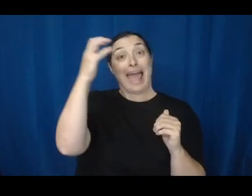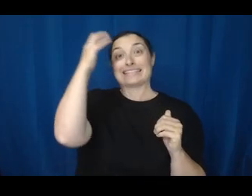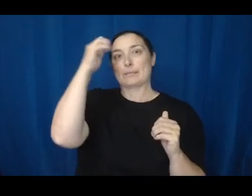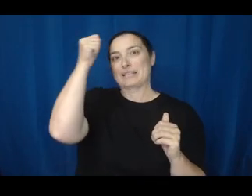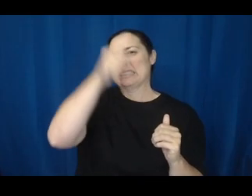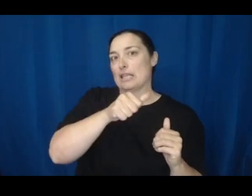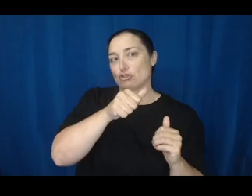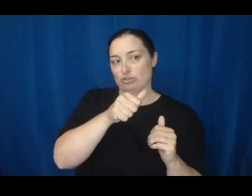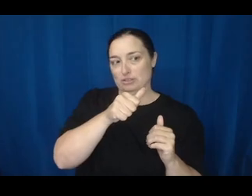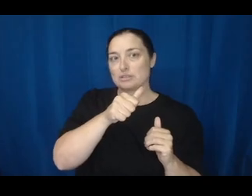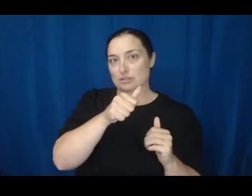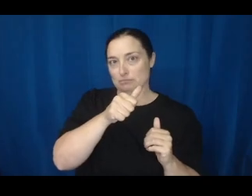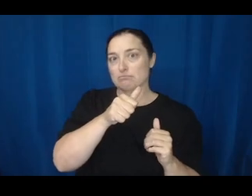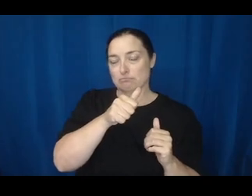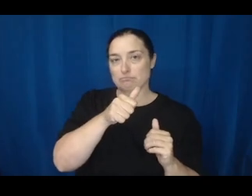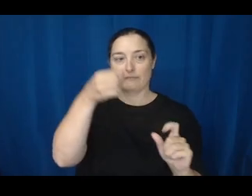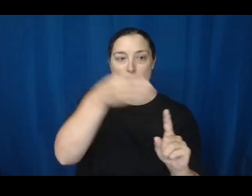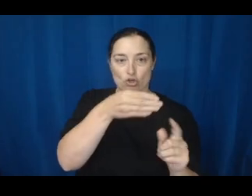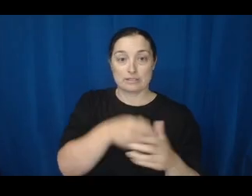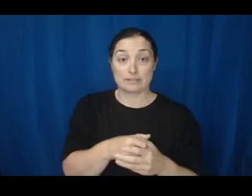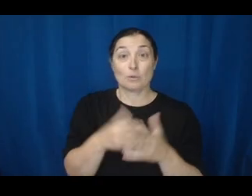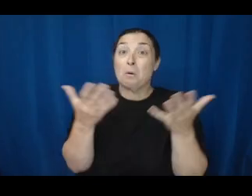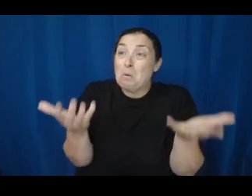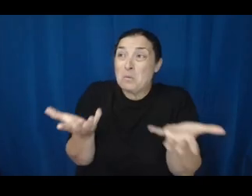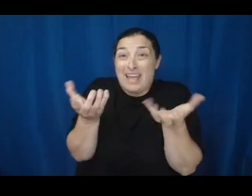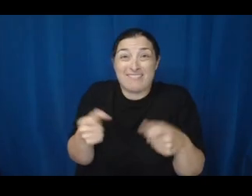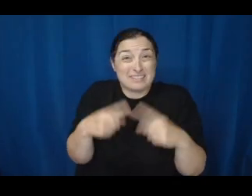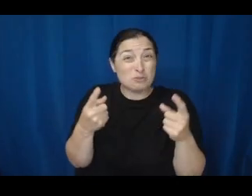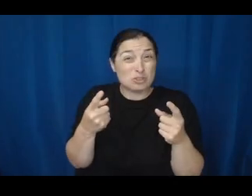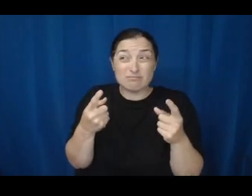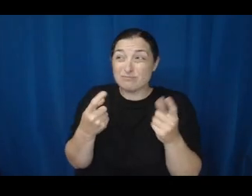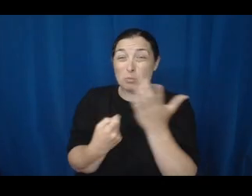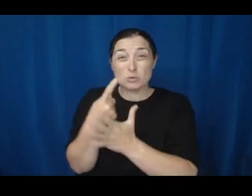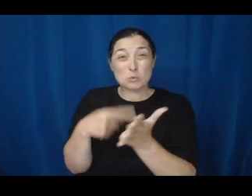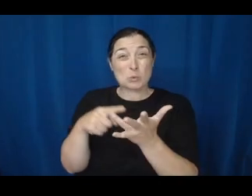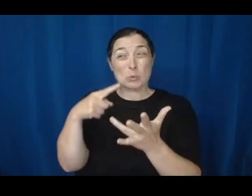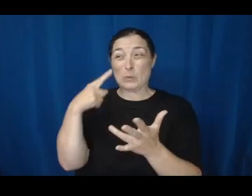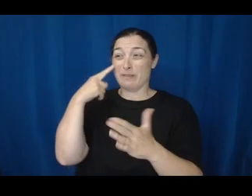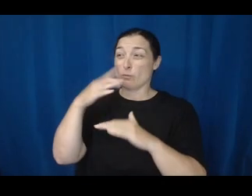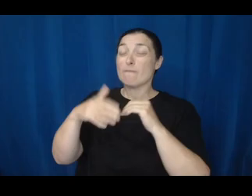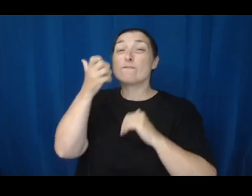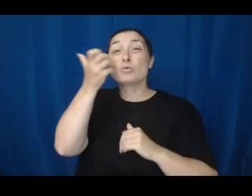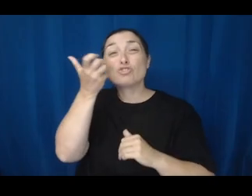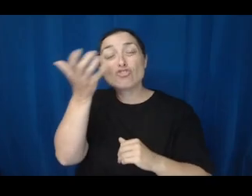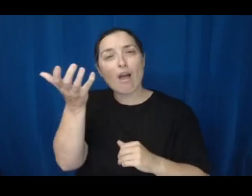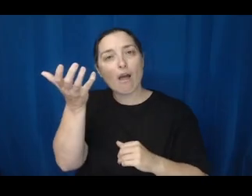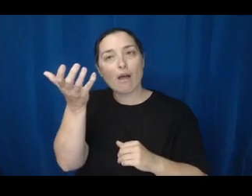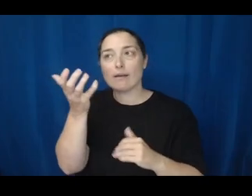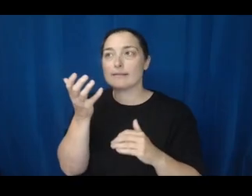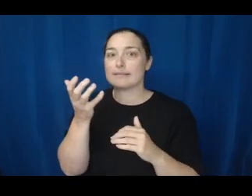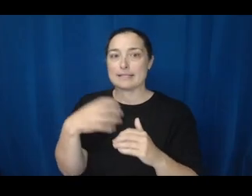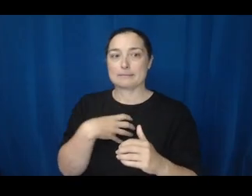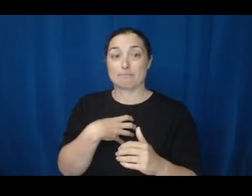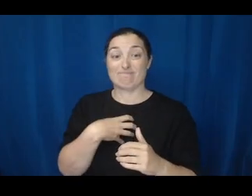So now we have this opportunity to think about the future, this kind of a near future that is about